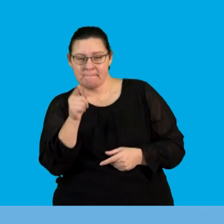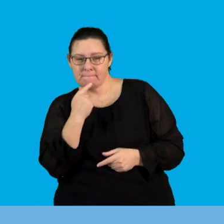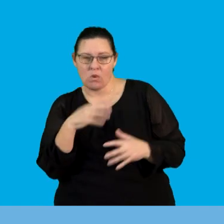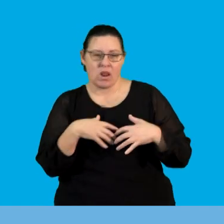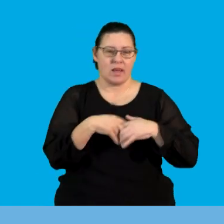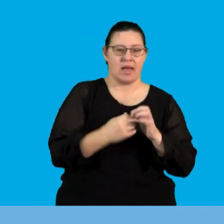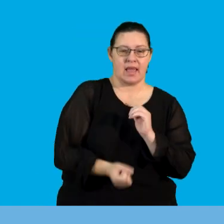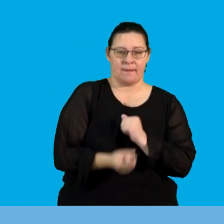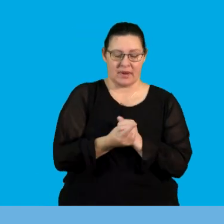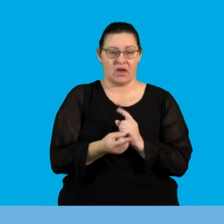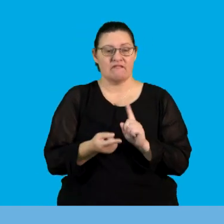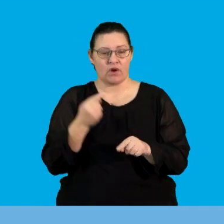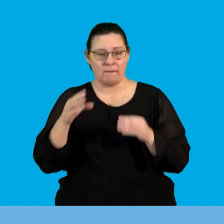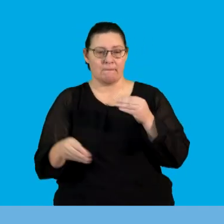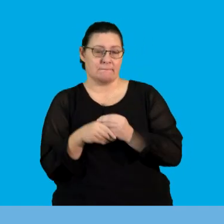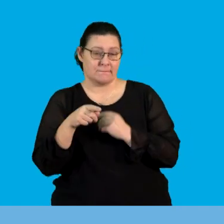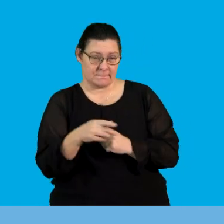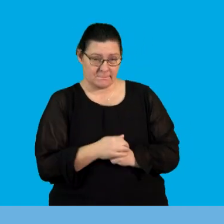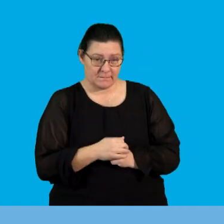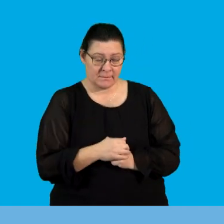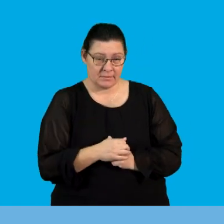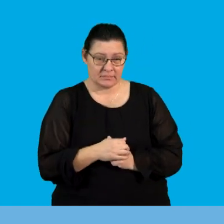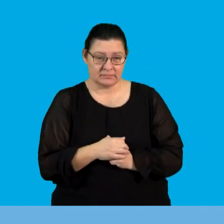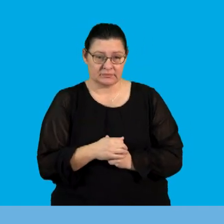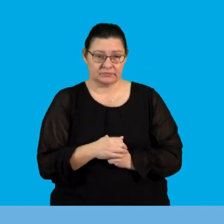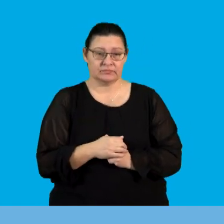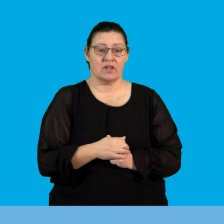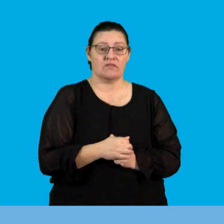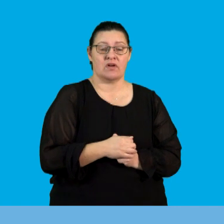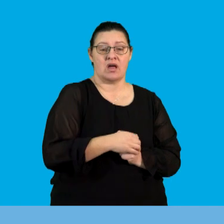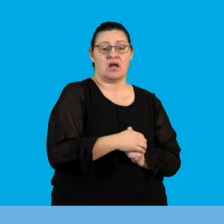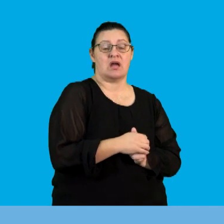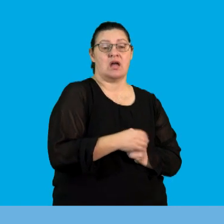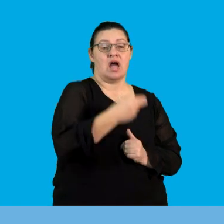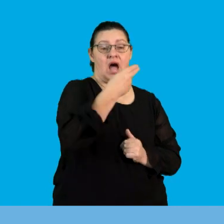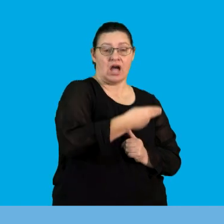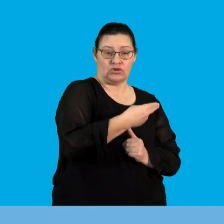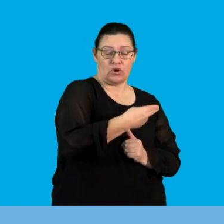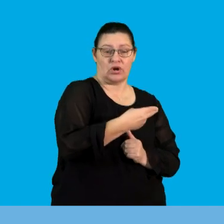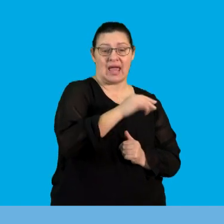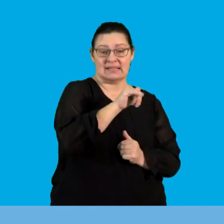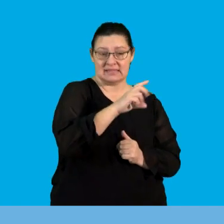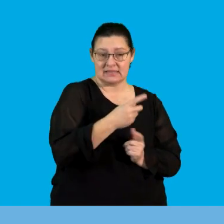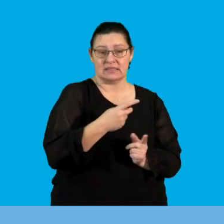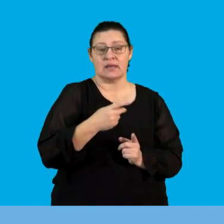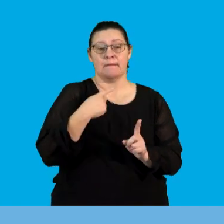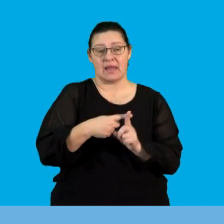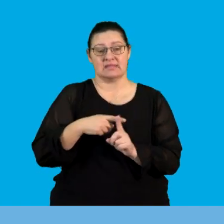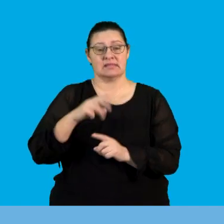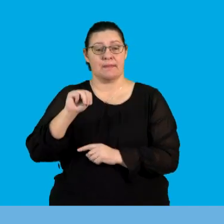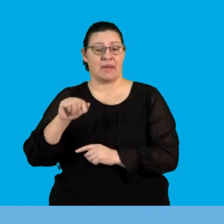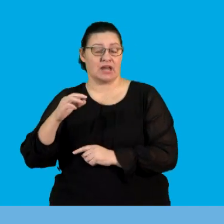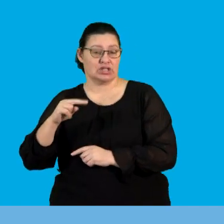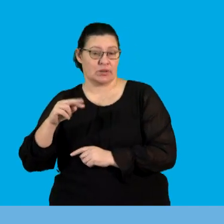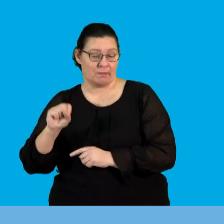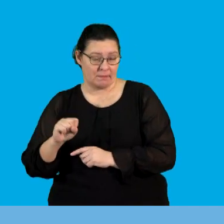the salt which is going to be produced from the addition, in this case, of hydrochloric acid plus magnesium hydroxide. We are